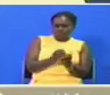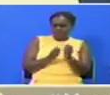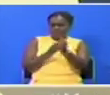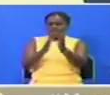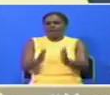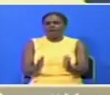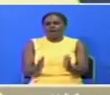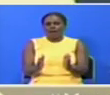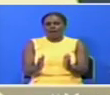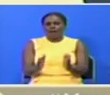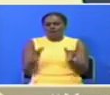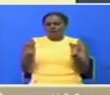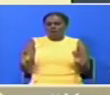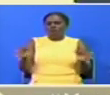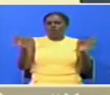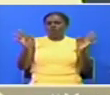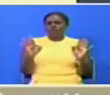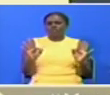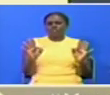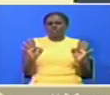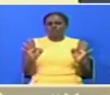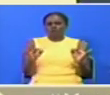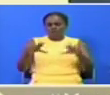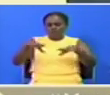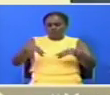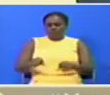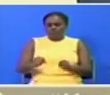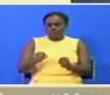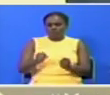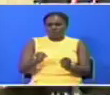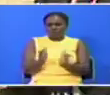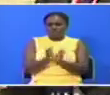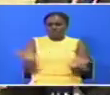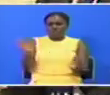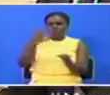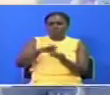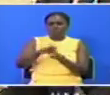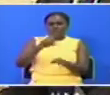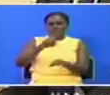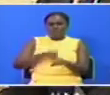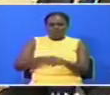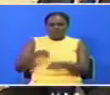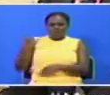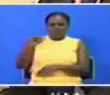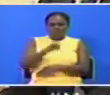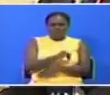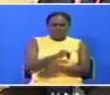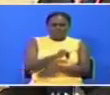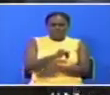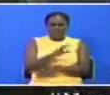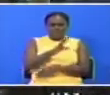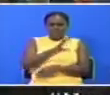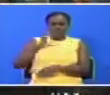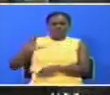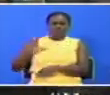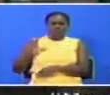Whip. Officials who recouped their seats in the August general election will retain their slots at the Council.